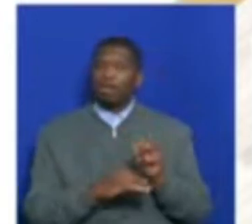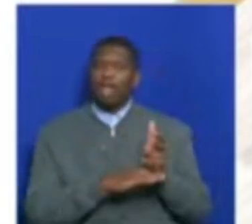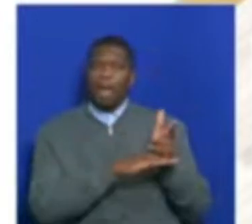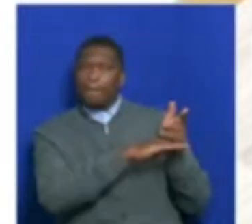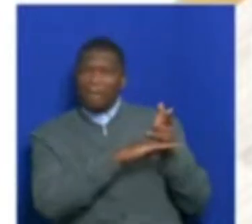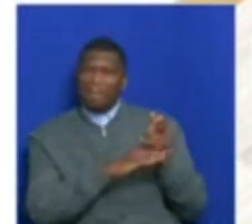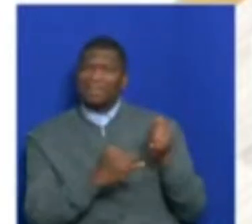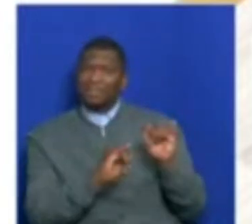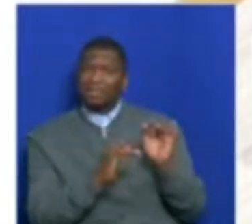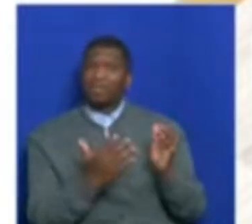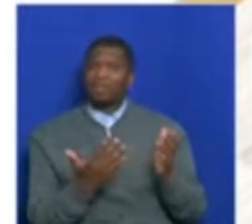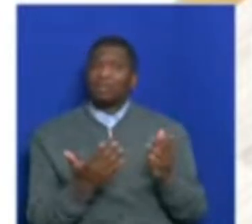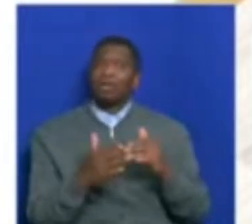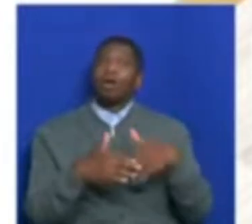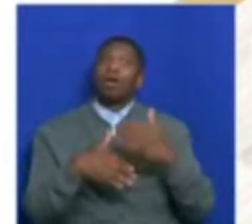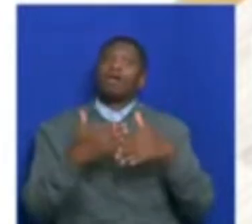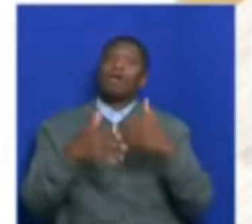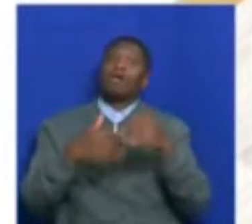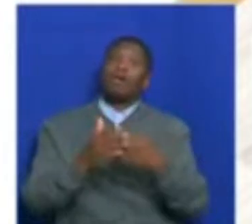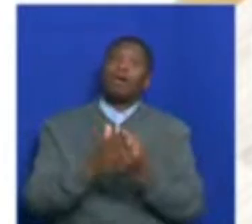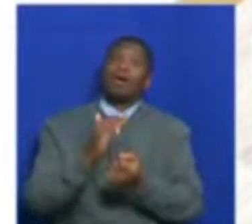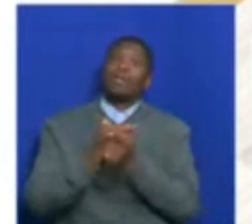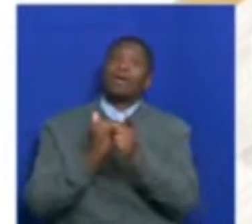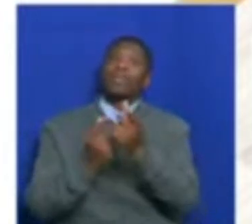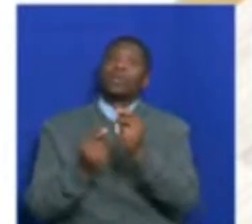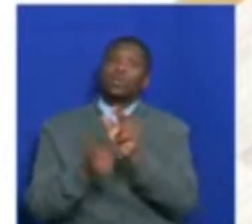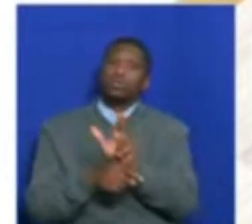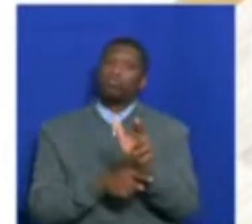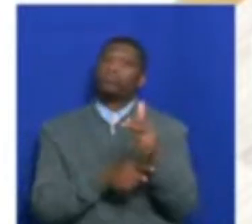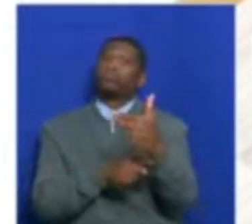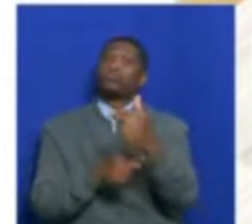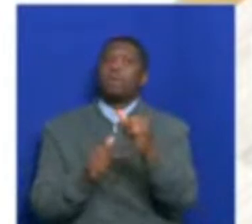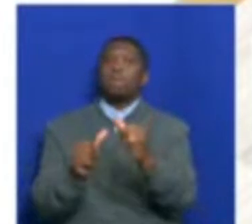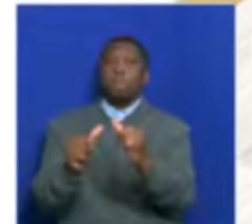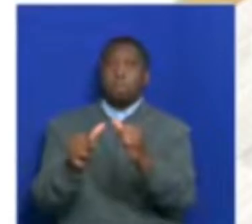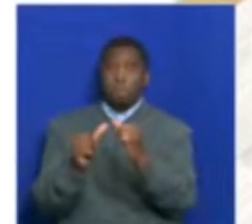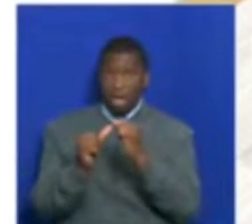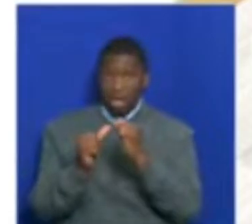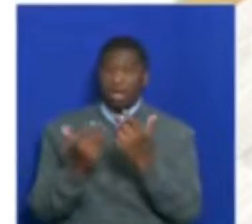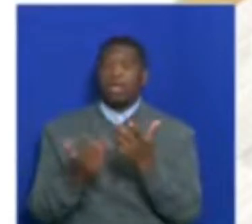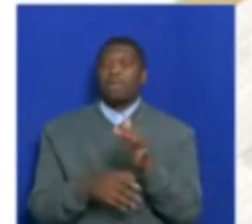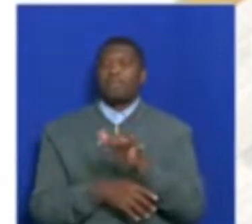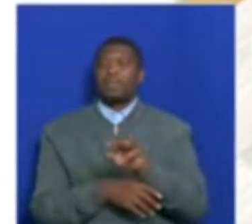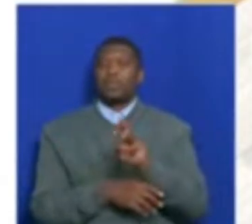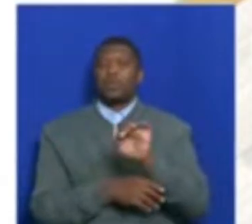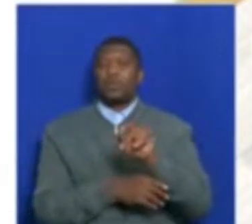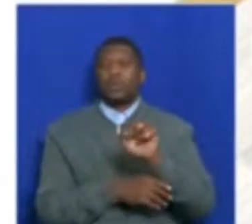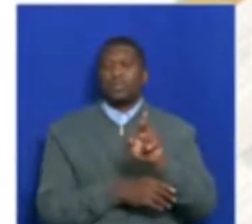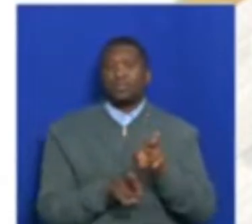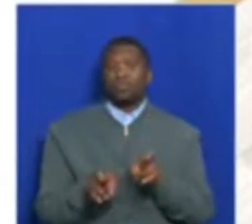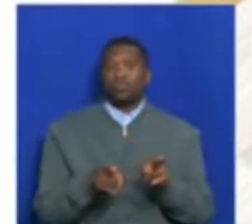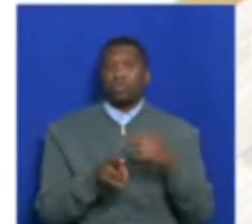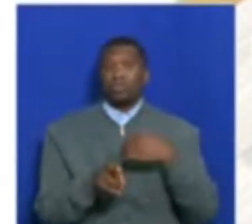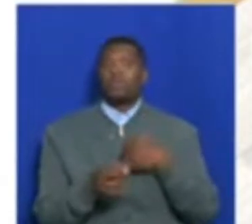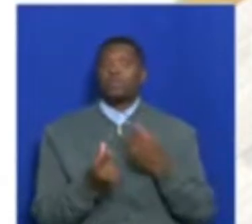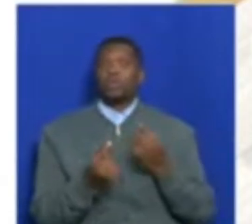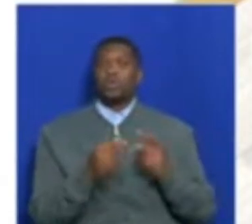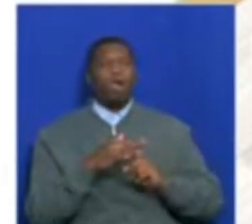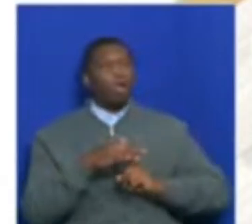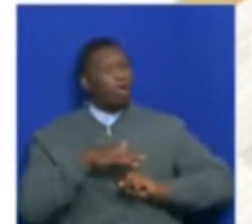further down, they made a U-turn and drove back towards Wakesley Road. At that time, I was running into the bushes. I